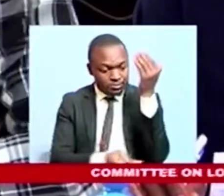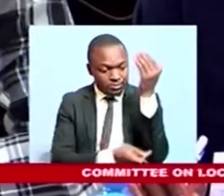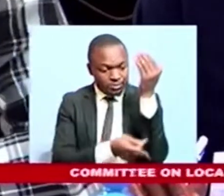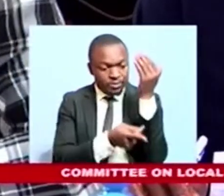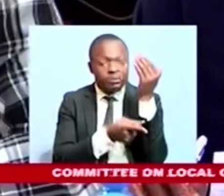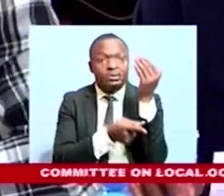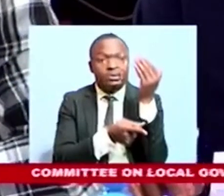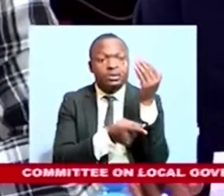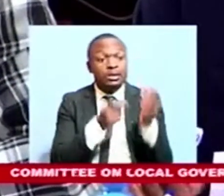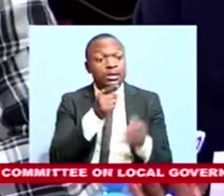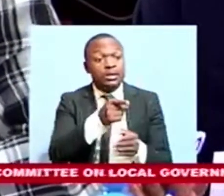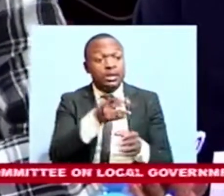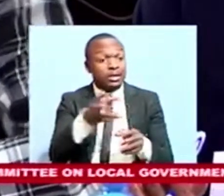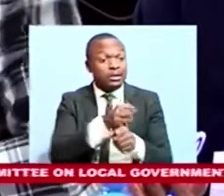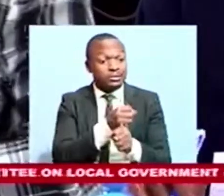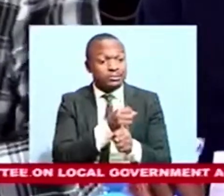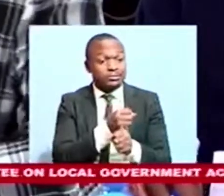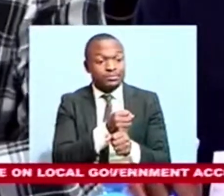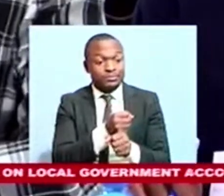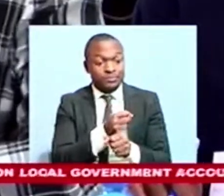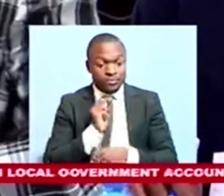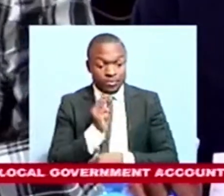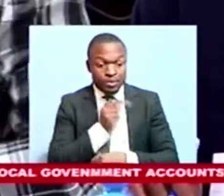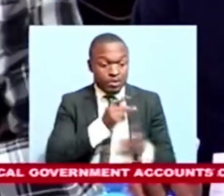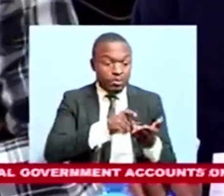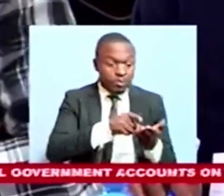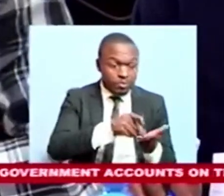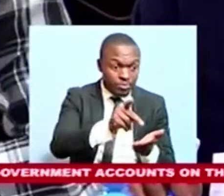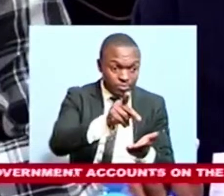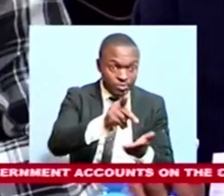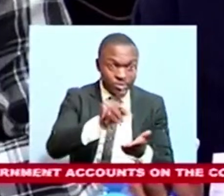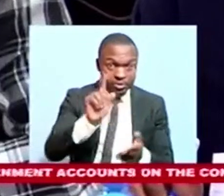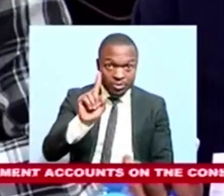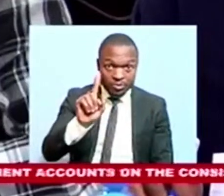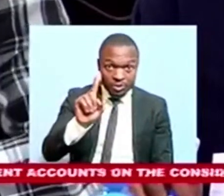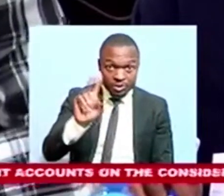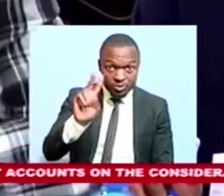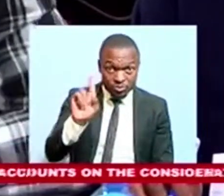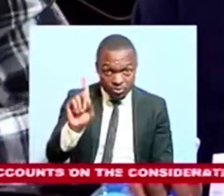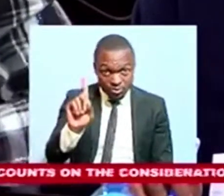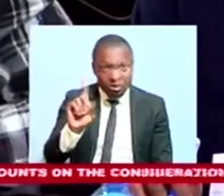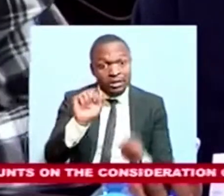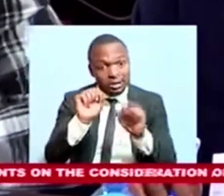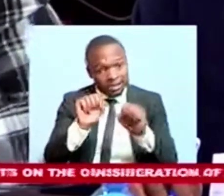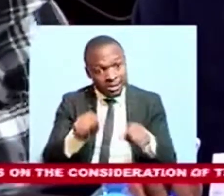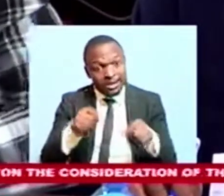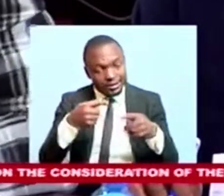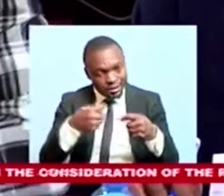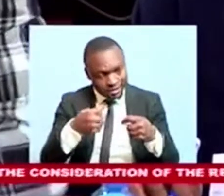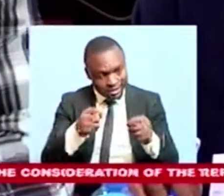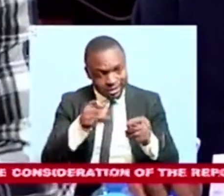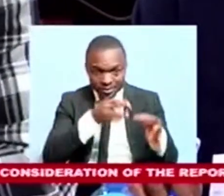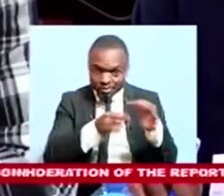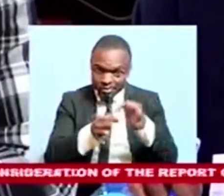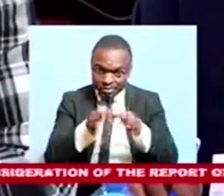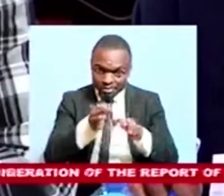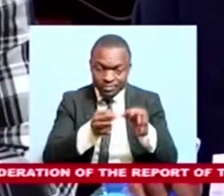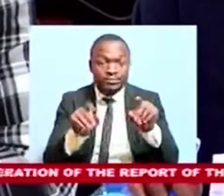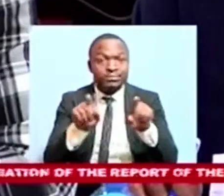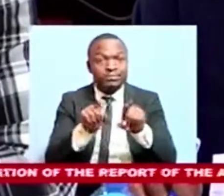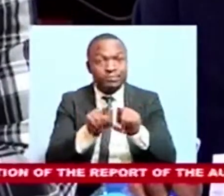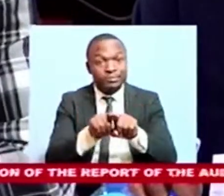which is scored for him, for us maybe to pay that 121. So maybe let me try to clarify the same.